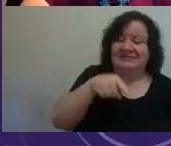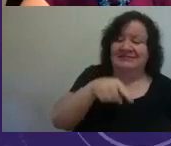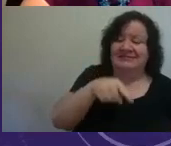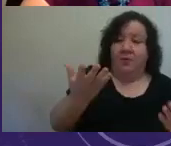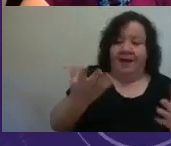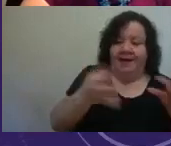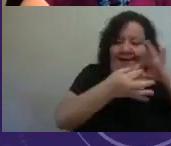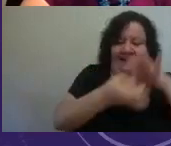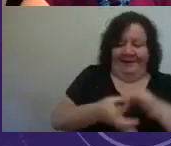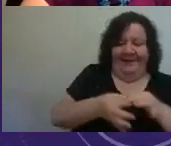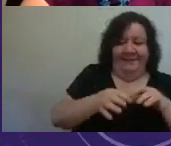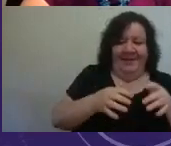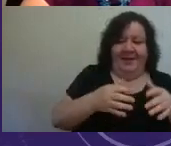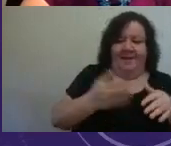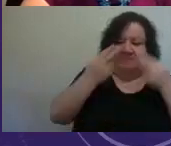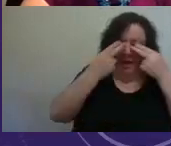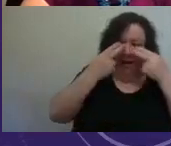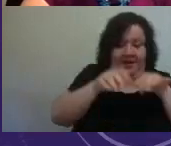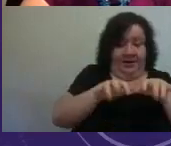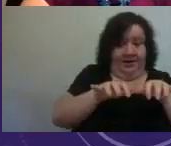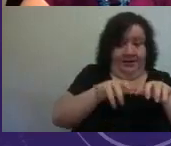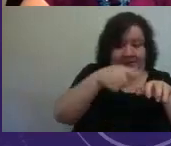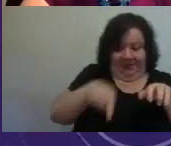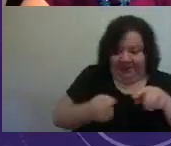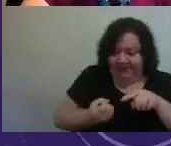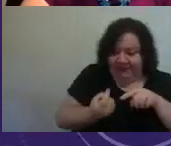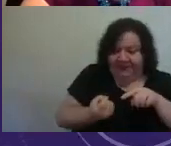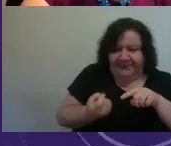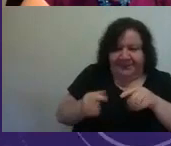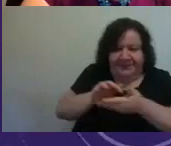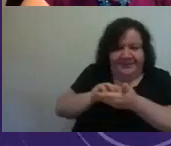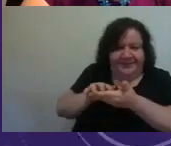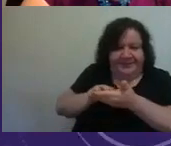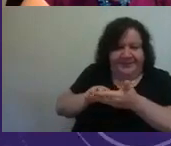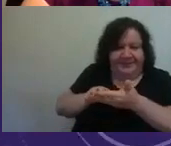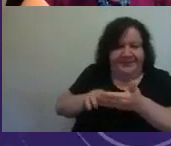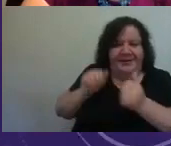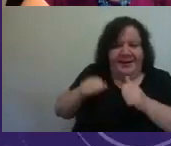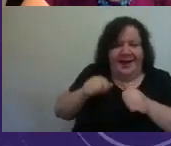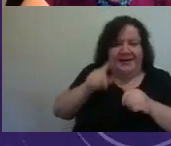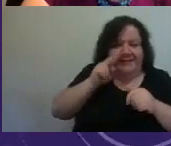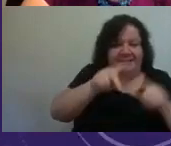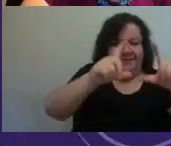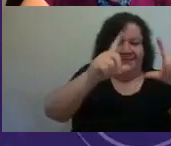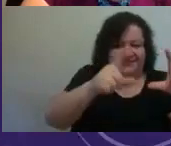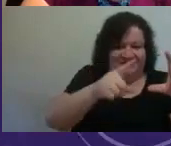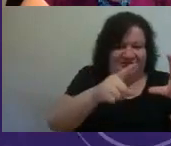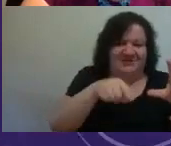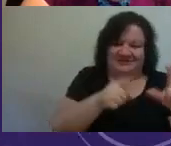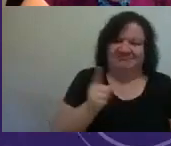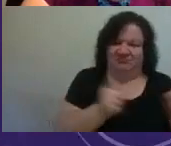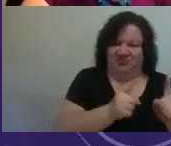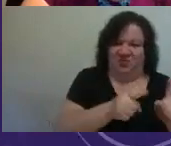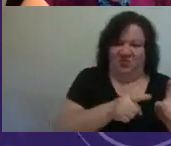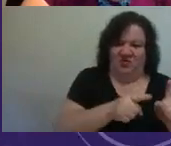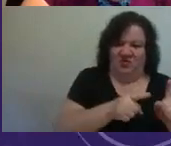VoiceOver, both of them. So if your alt text was at maybe 200 characters, your alt